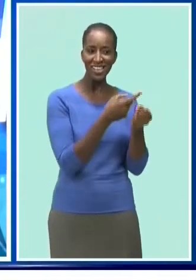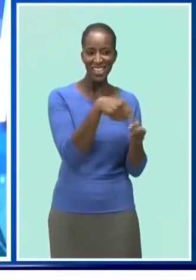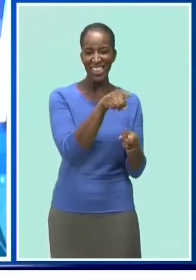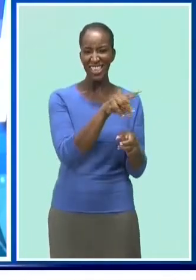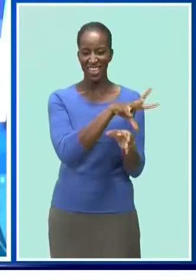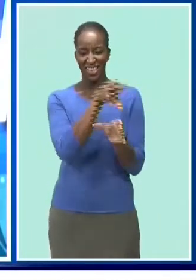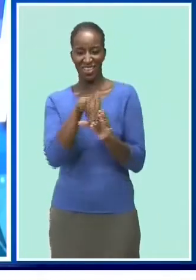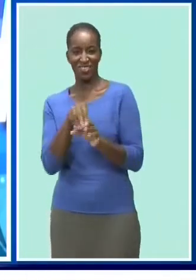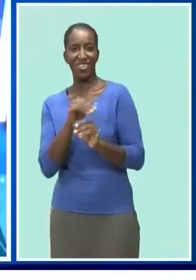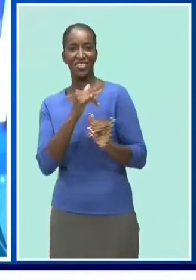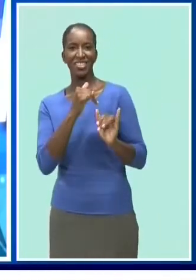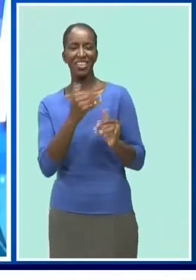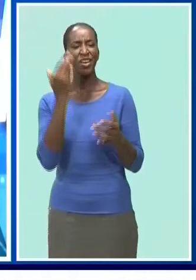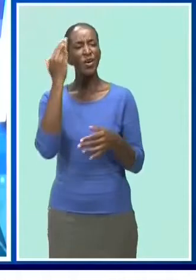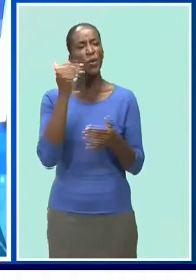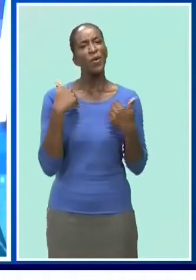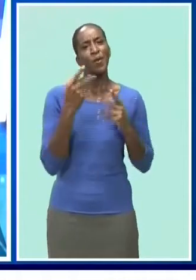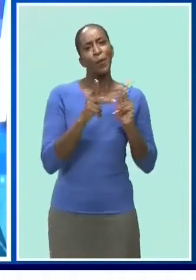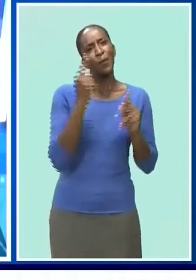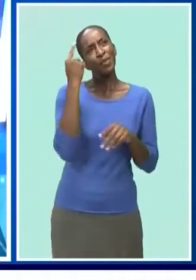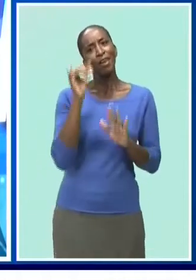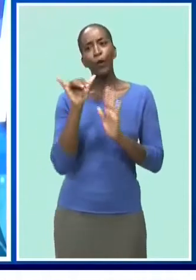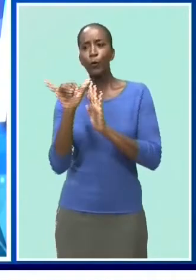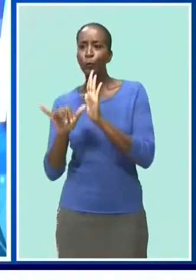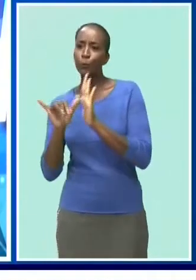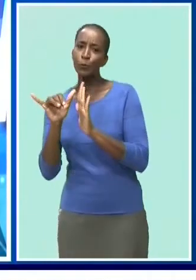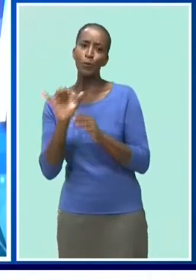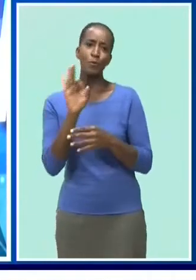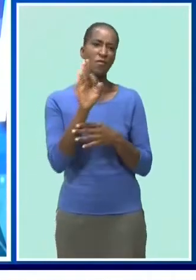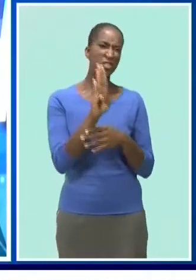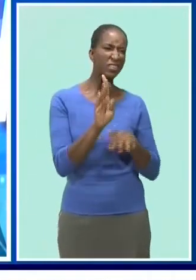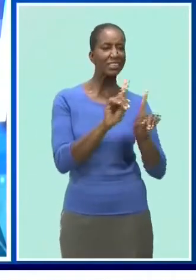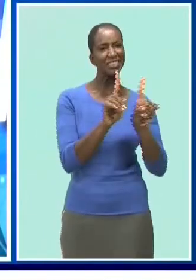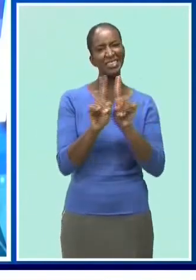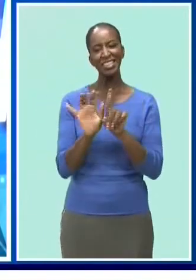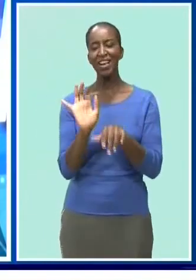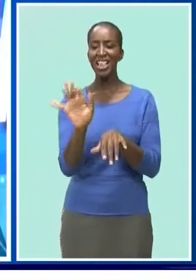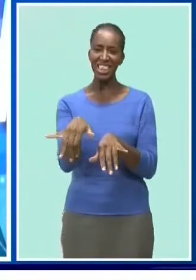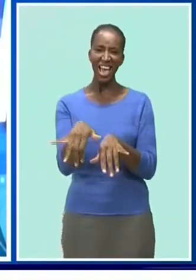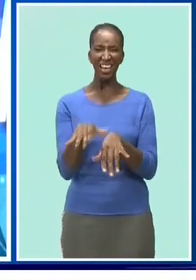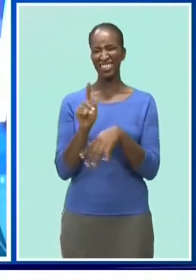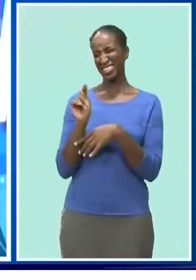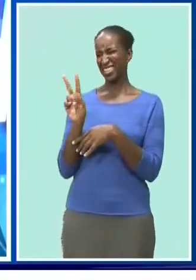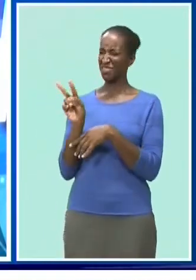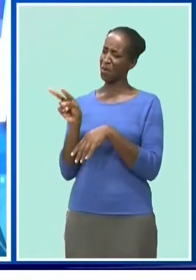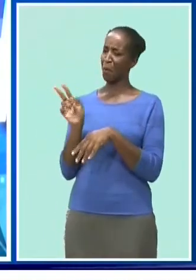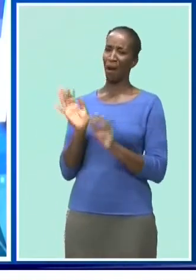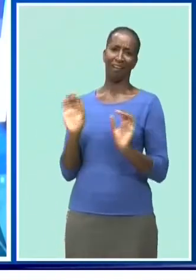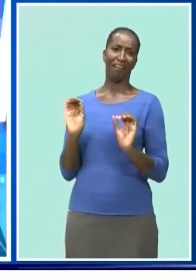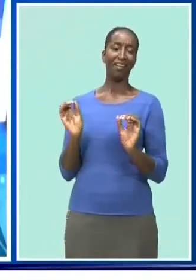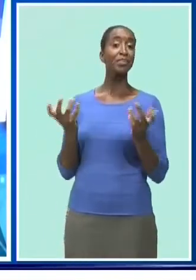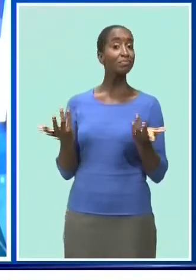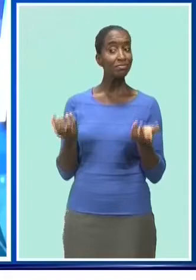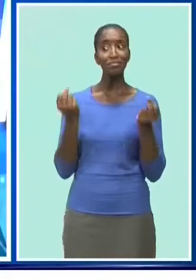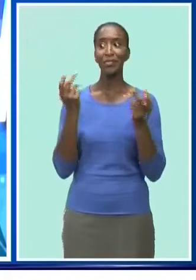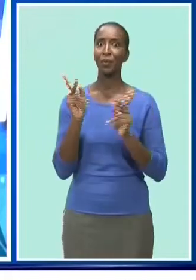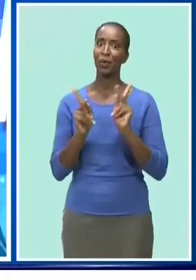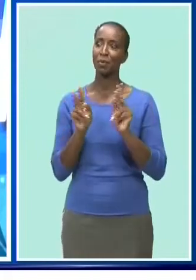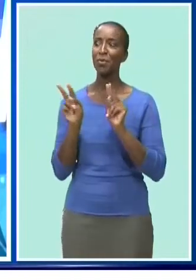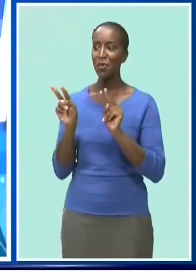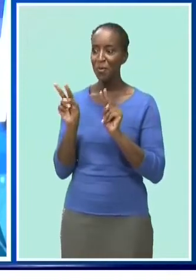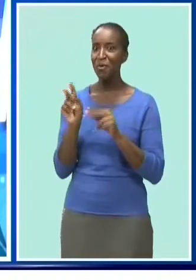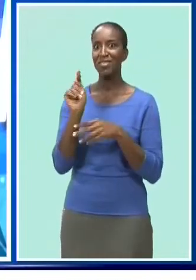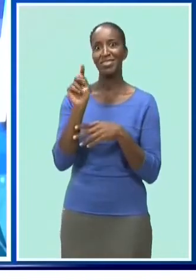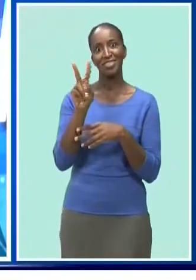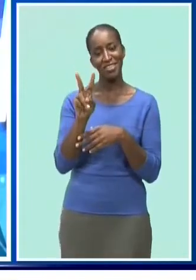where it is at, but there's still something to be said for public service broadcasting. There's still a lot of people who watch Channel 8, and they will find out that when they